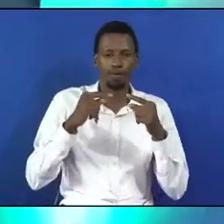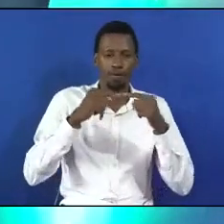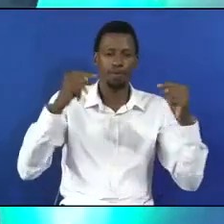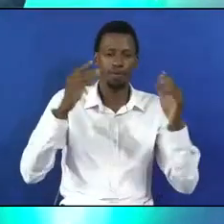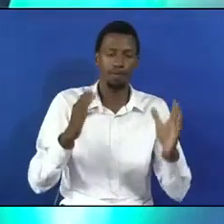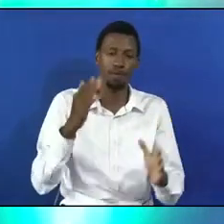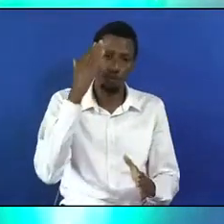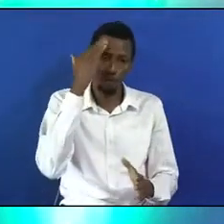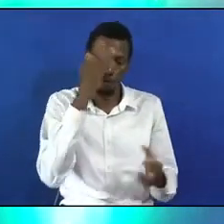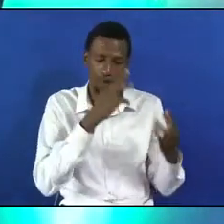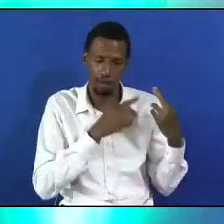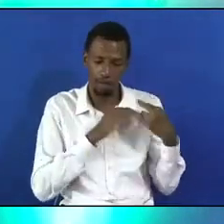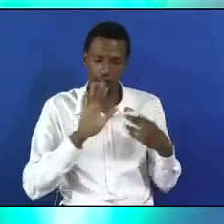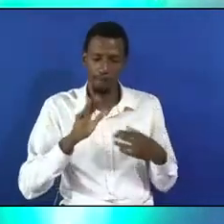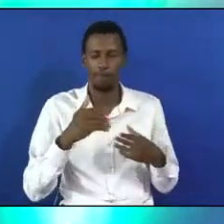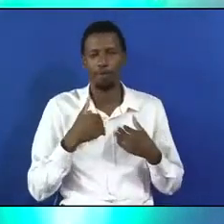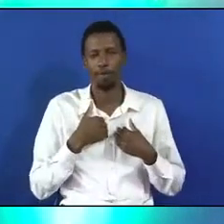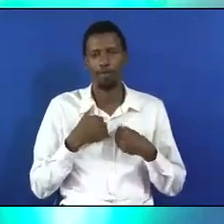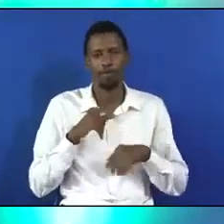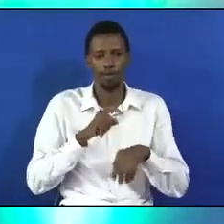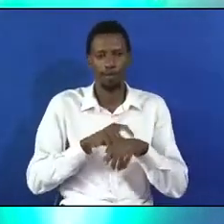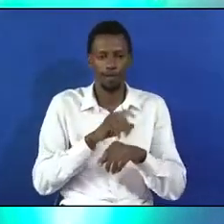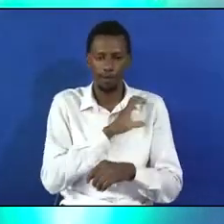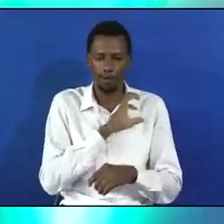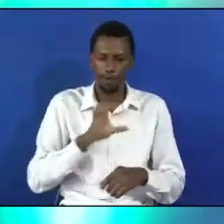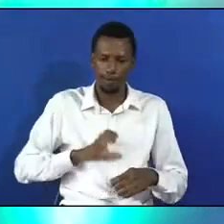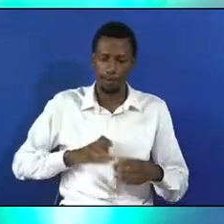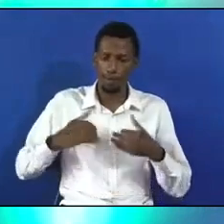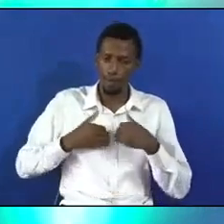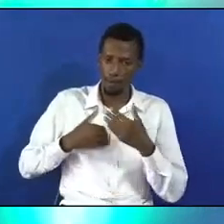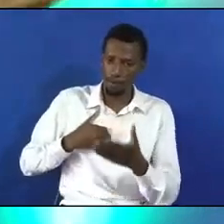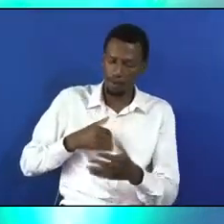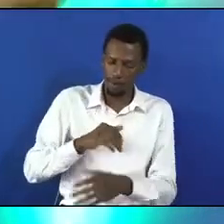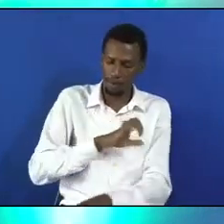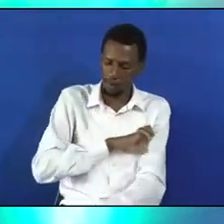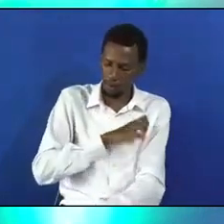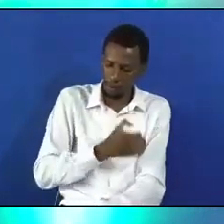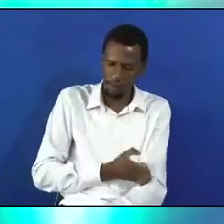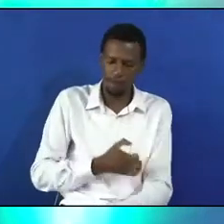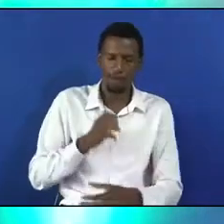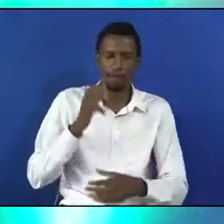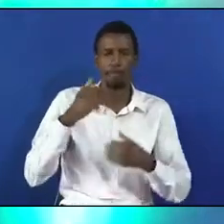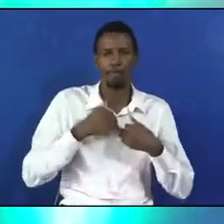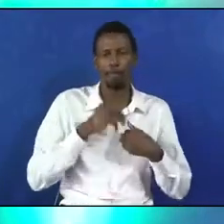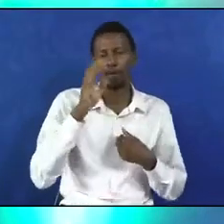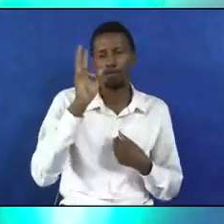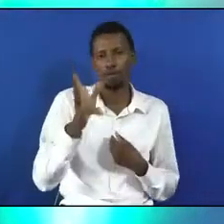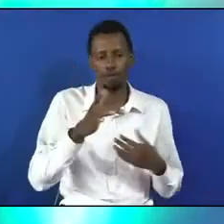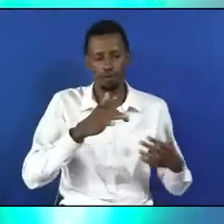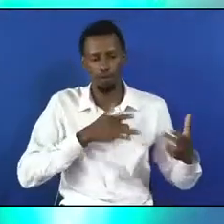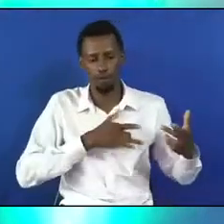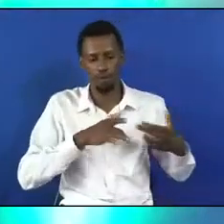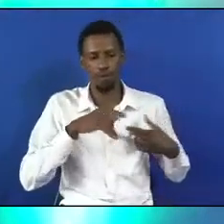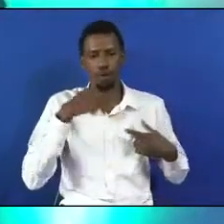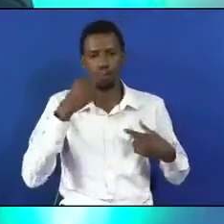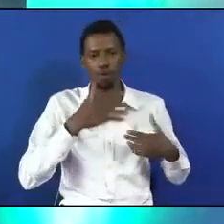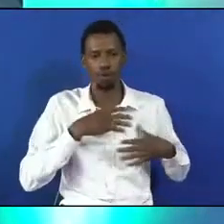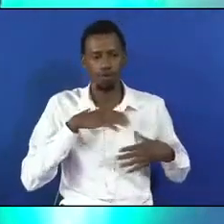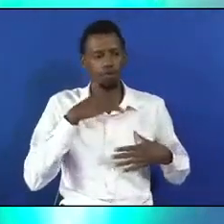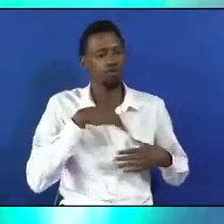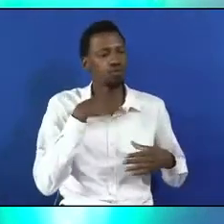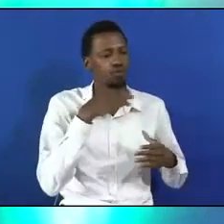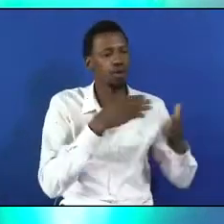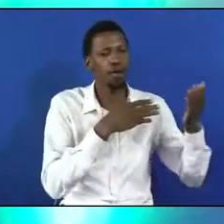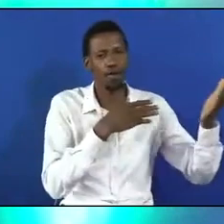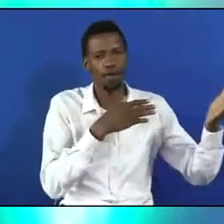When you have Christ in ourselves, we will have energy even to be concerned of those who are perishing outside there, those who